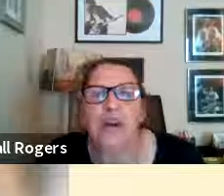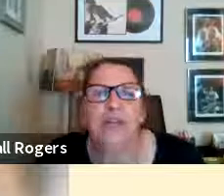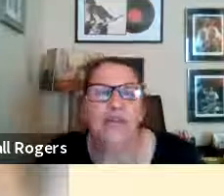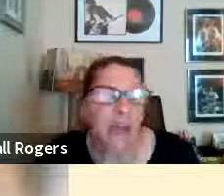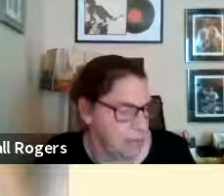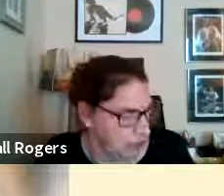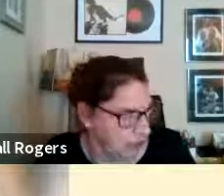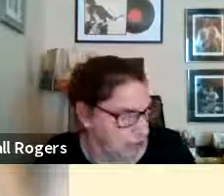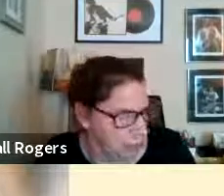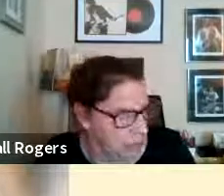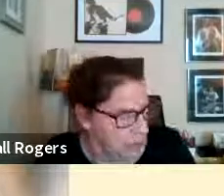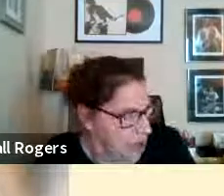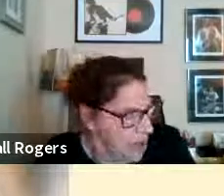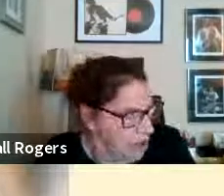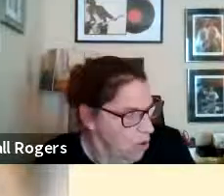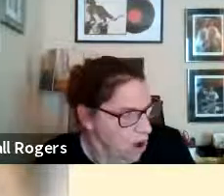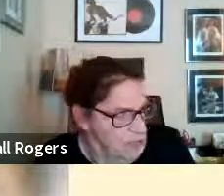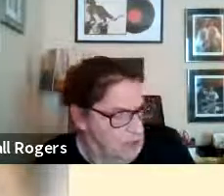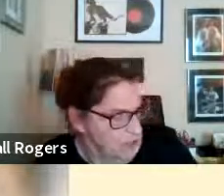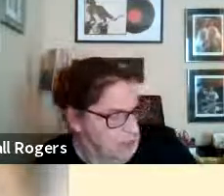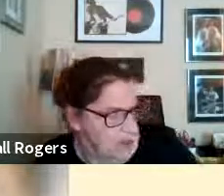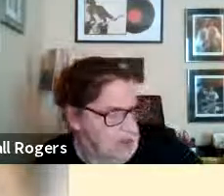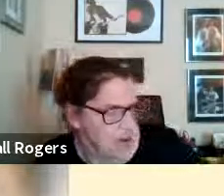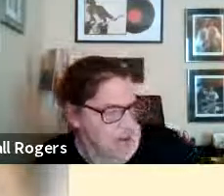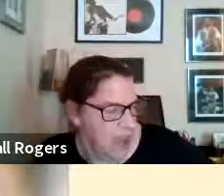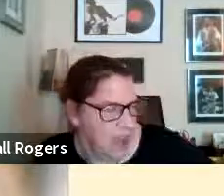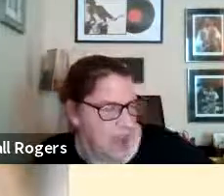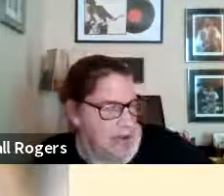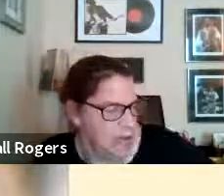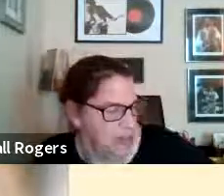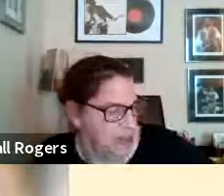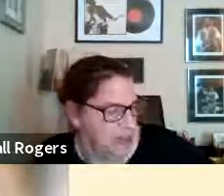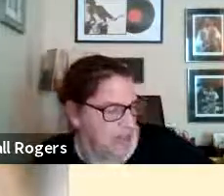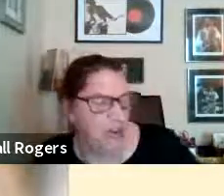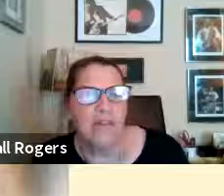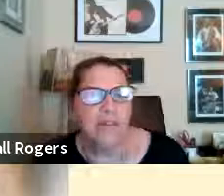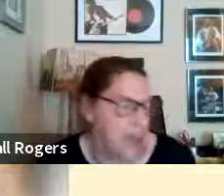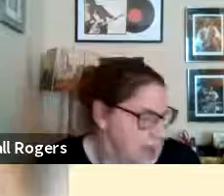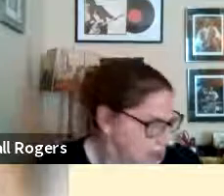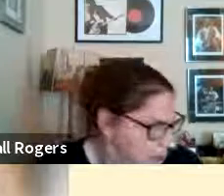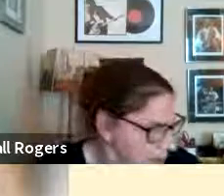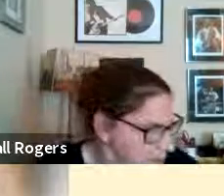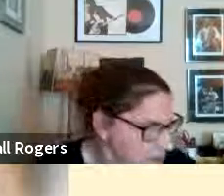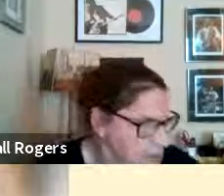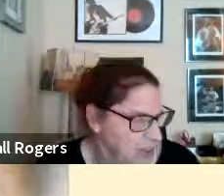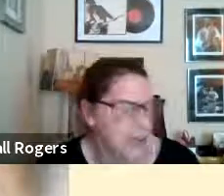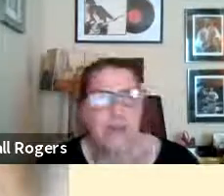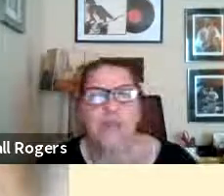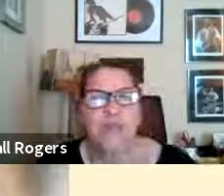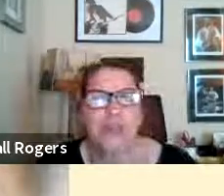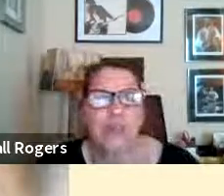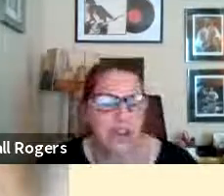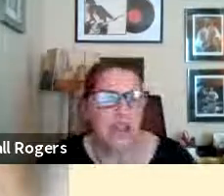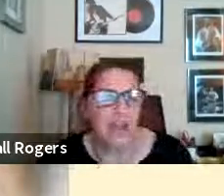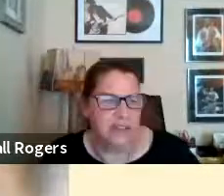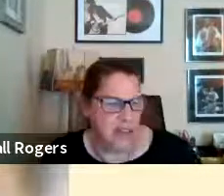interpreters and our closed captioning interpreter. So our first speaker, who's going to kick us off, is Celia